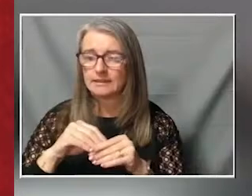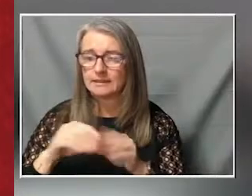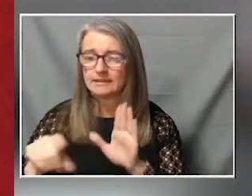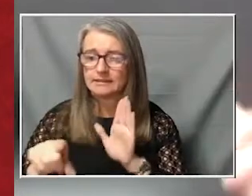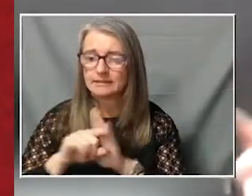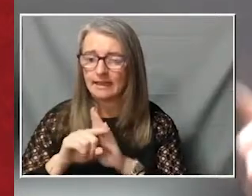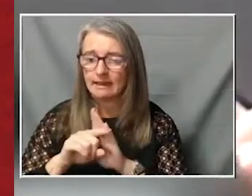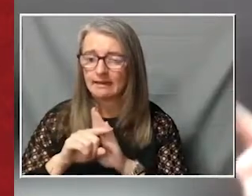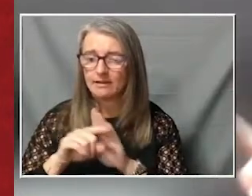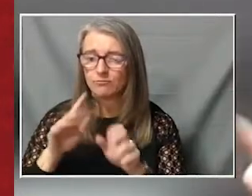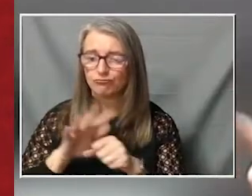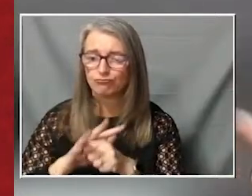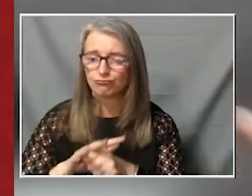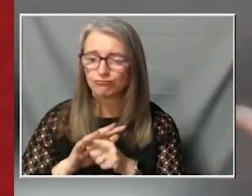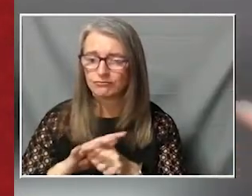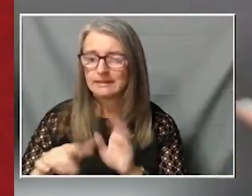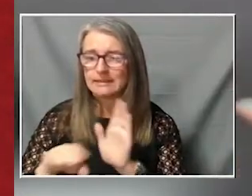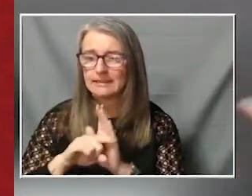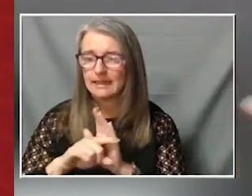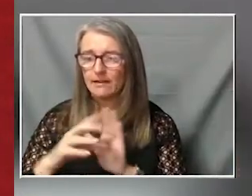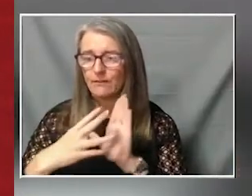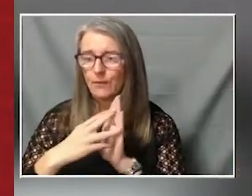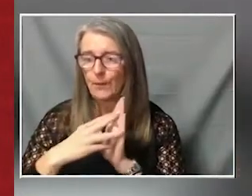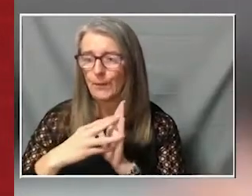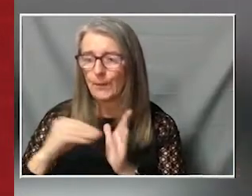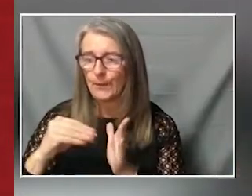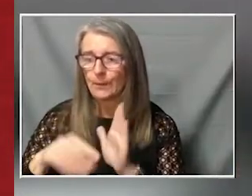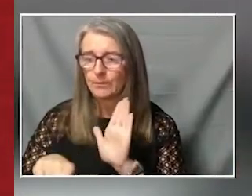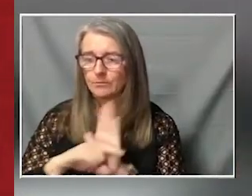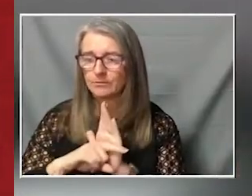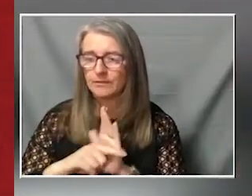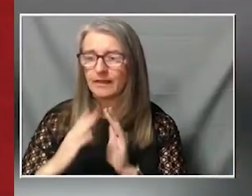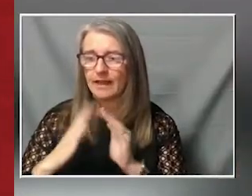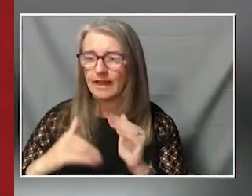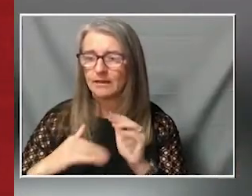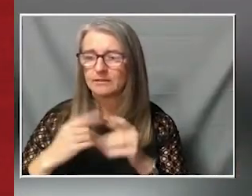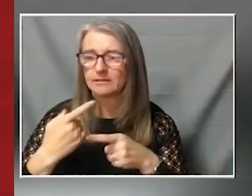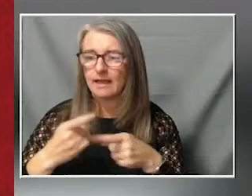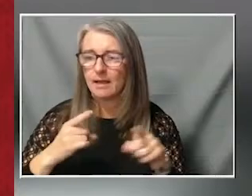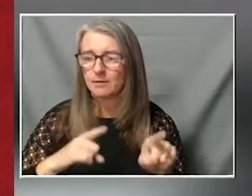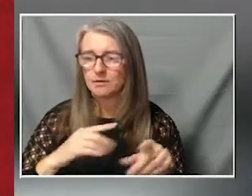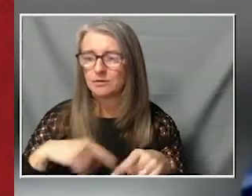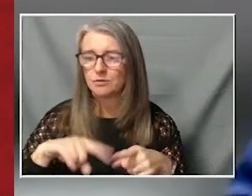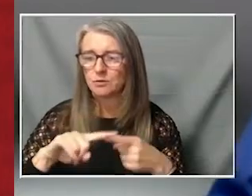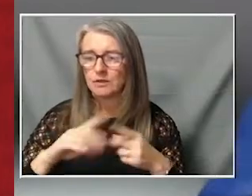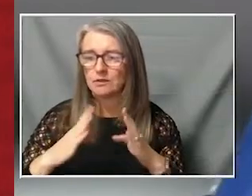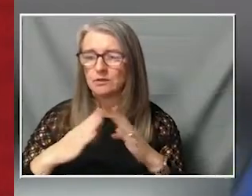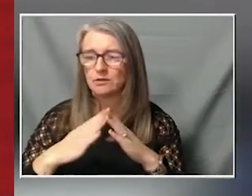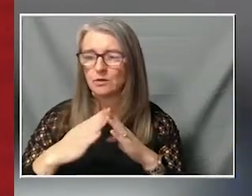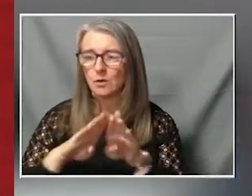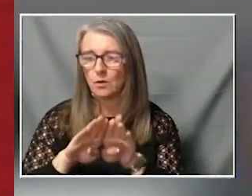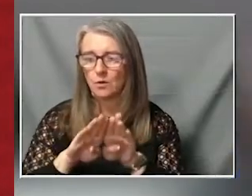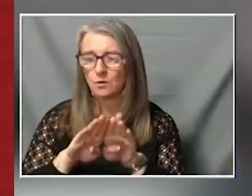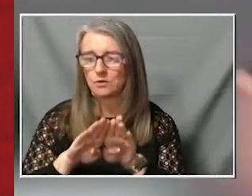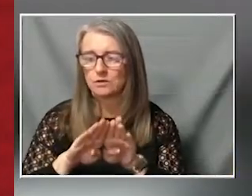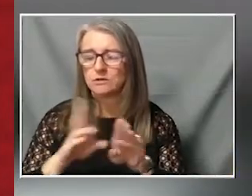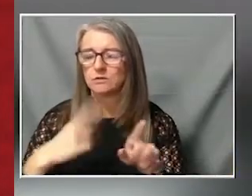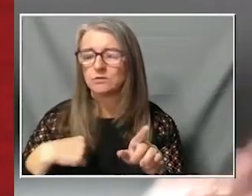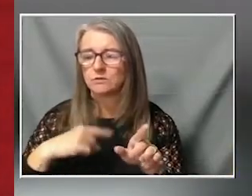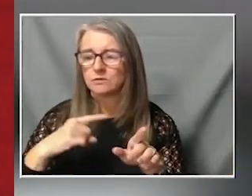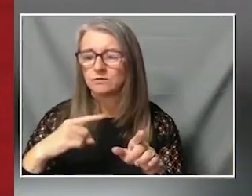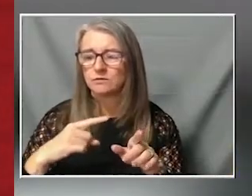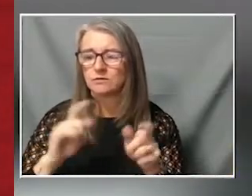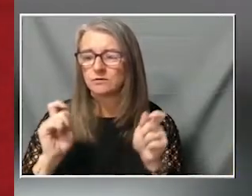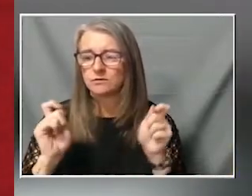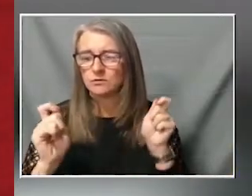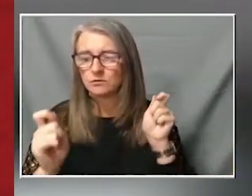negative pressure, that negative vacuum pressure that the house generates when it's closed, we take advantage of that by trying to